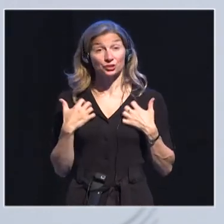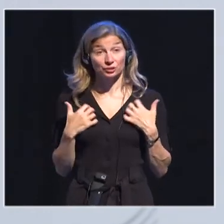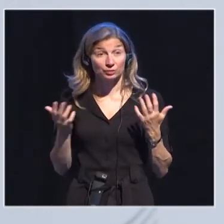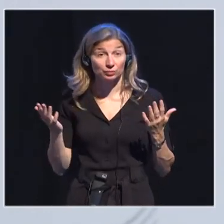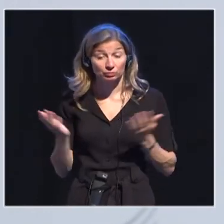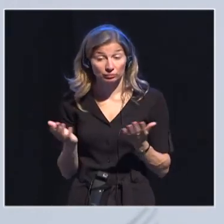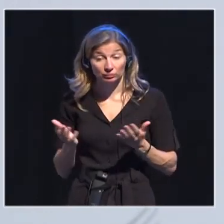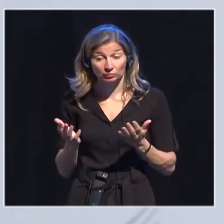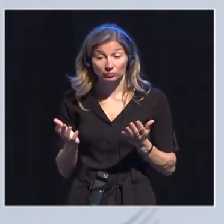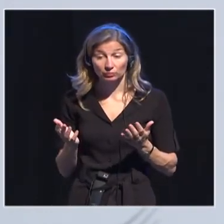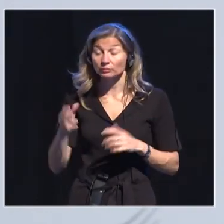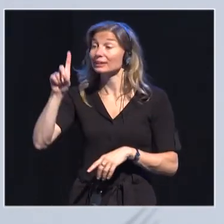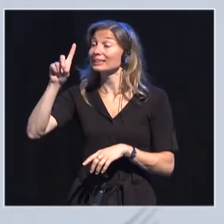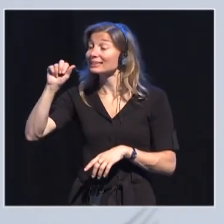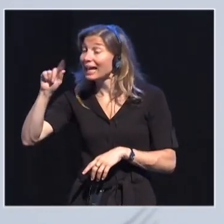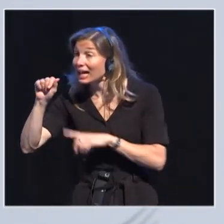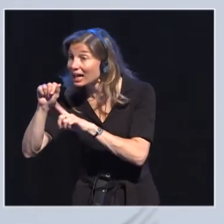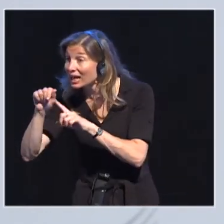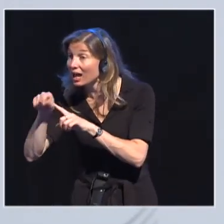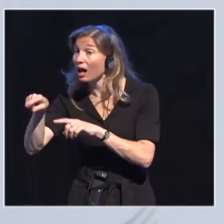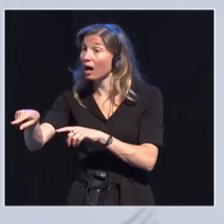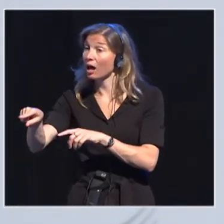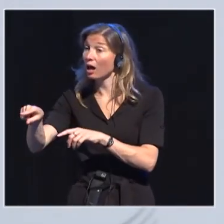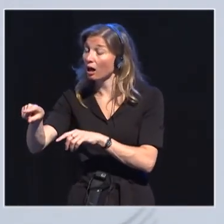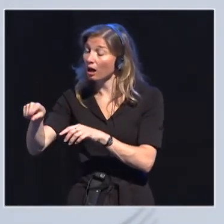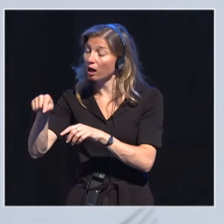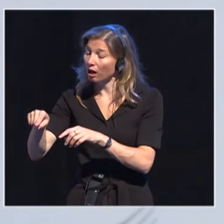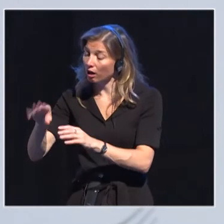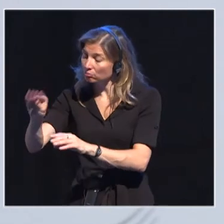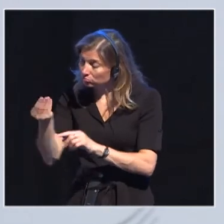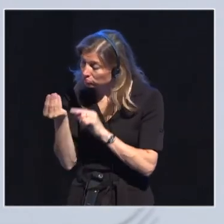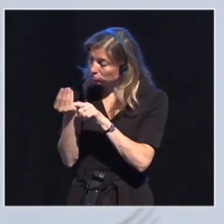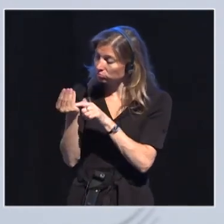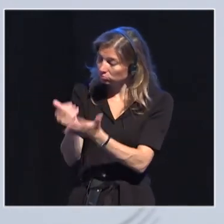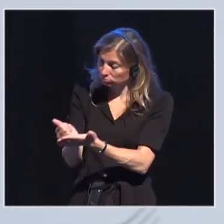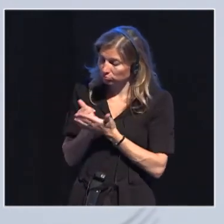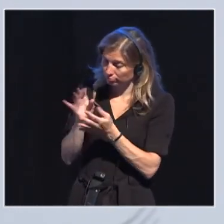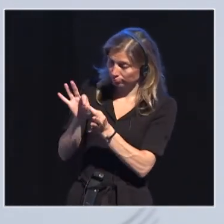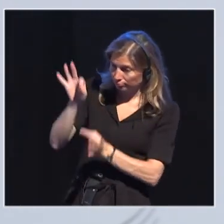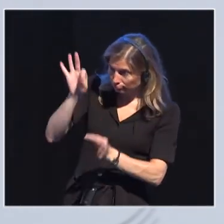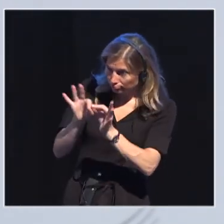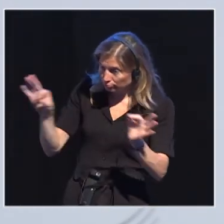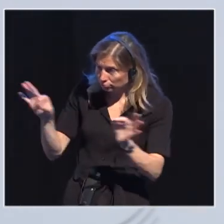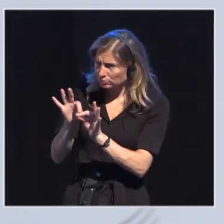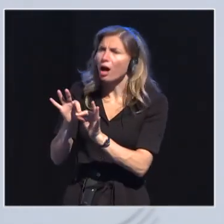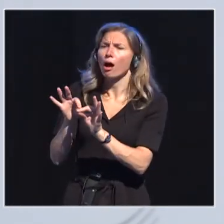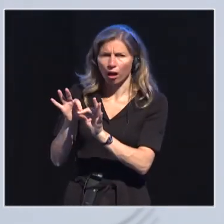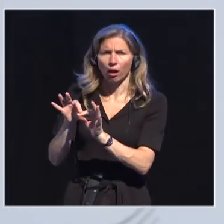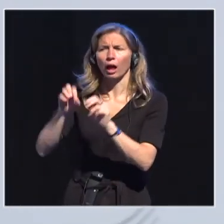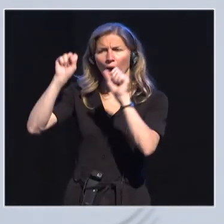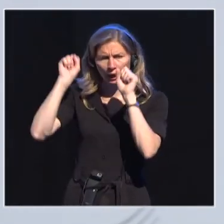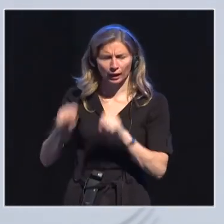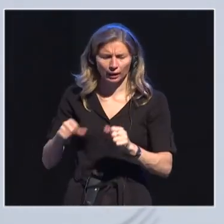domain, using data to measure, you really have an opportunity for leapfrogging, and